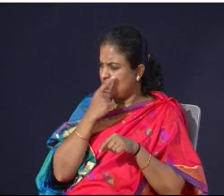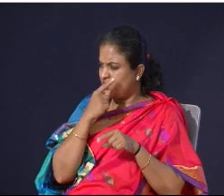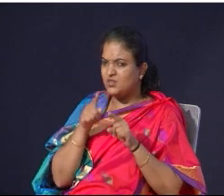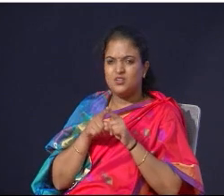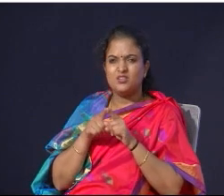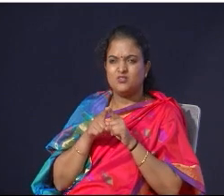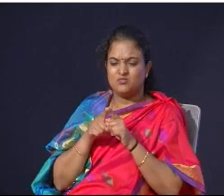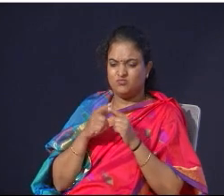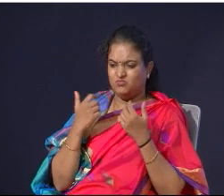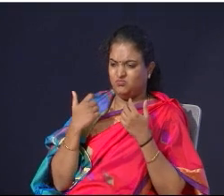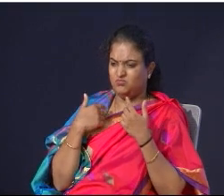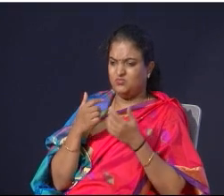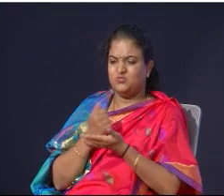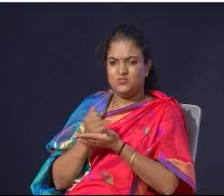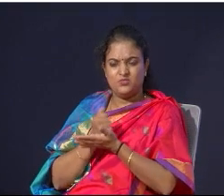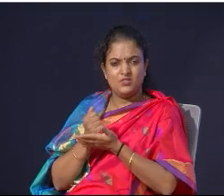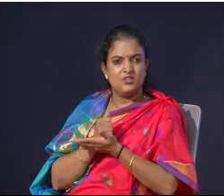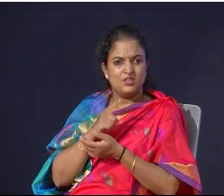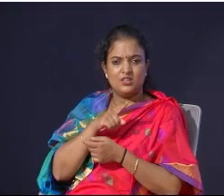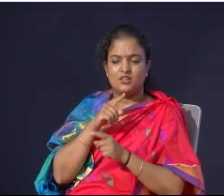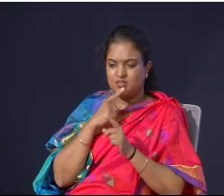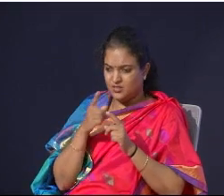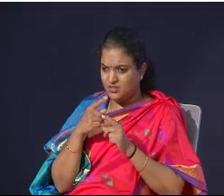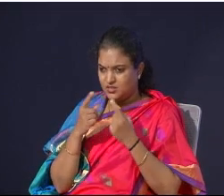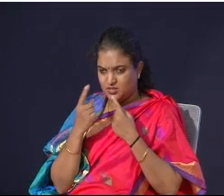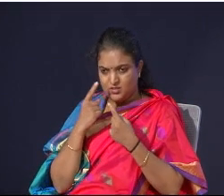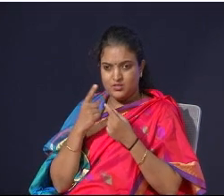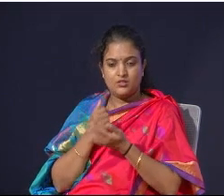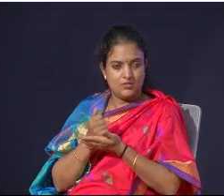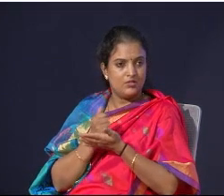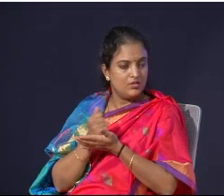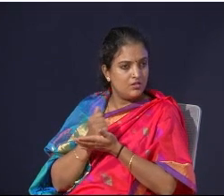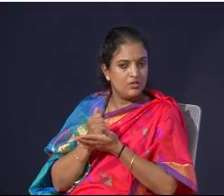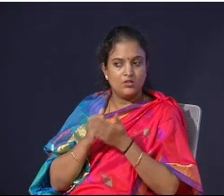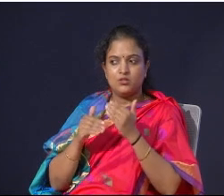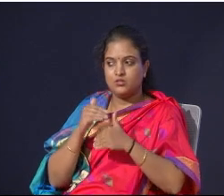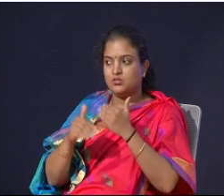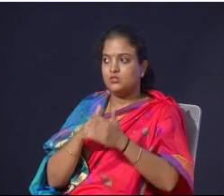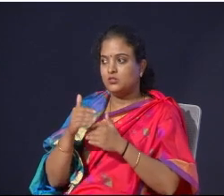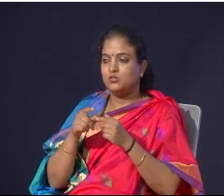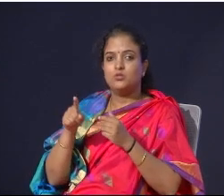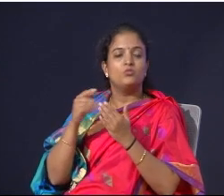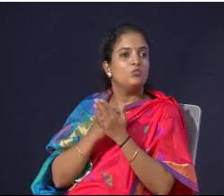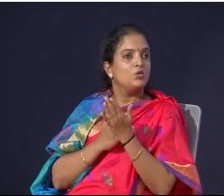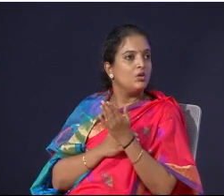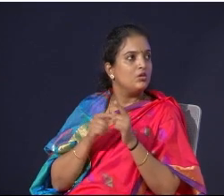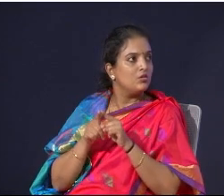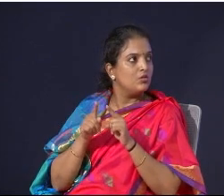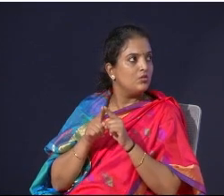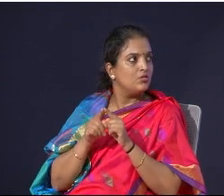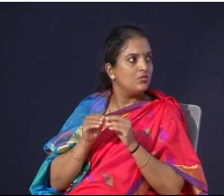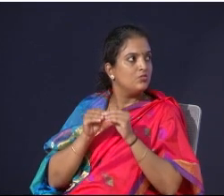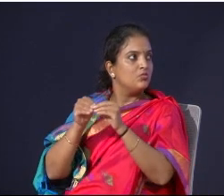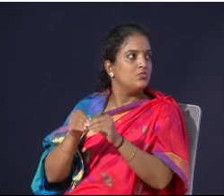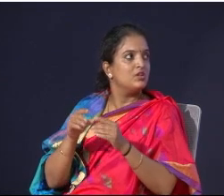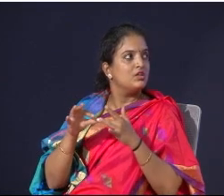not cooperating. So the OT came in and she started sensory integration therapy along with our vision program. He later moved on to a